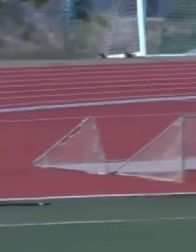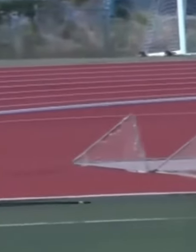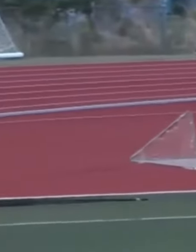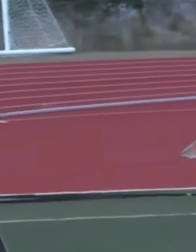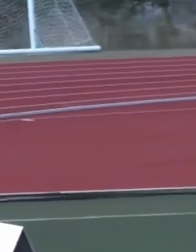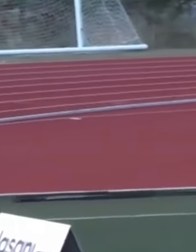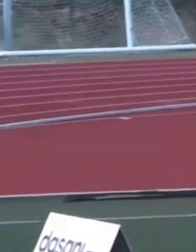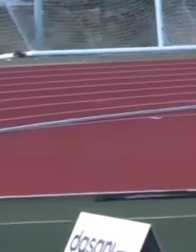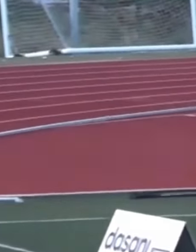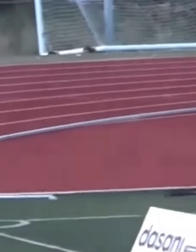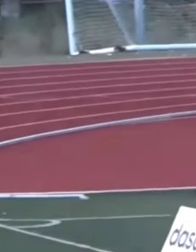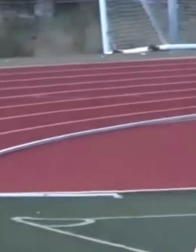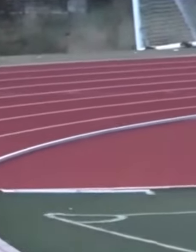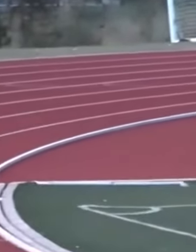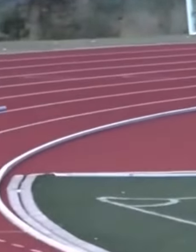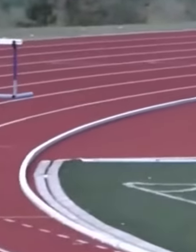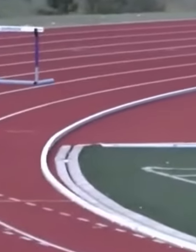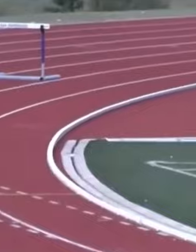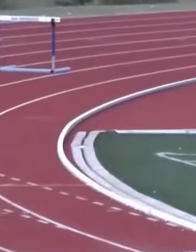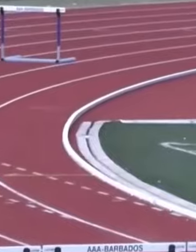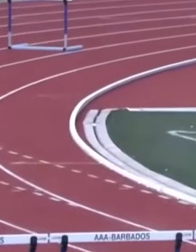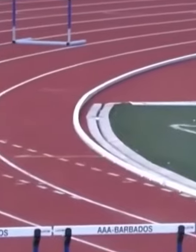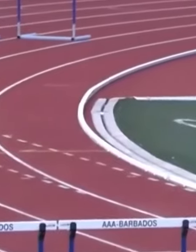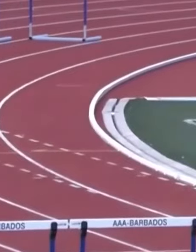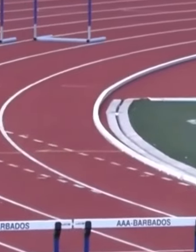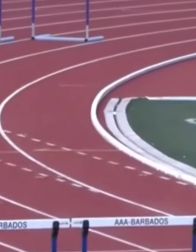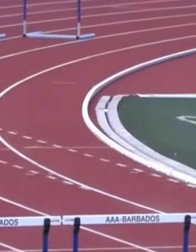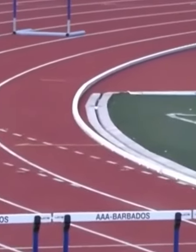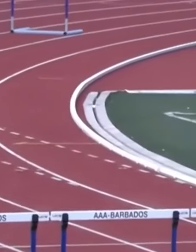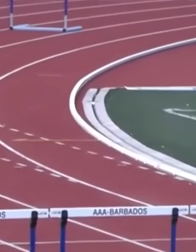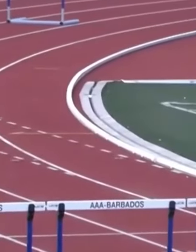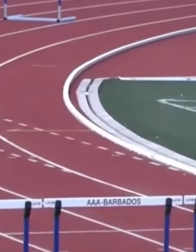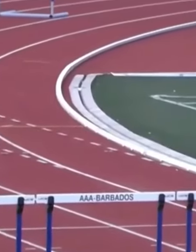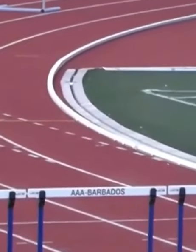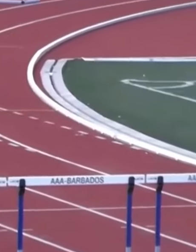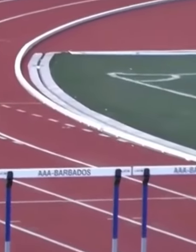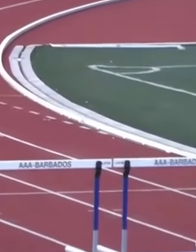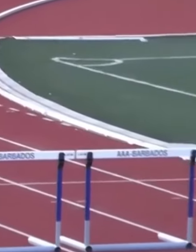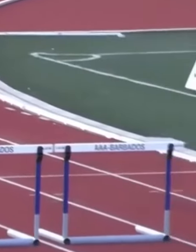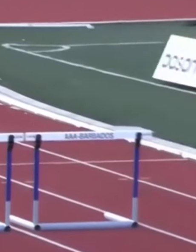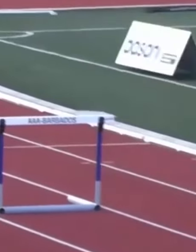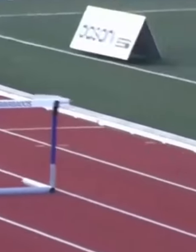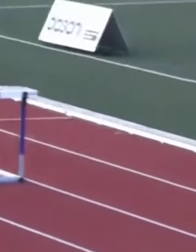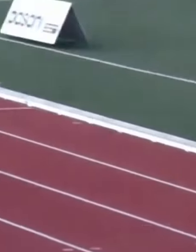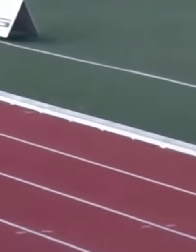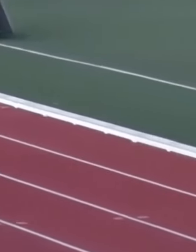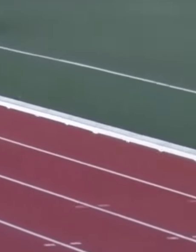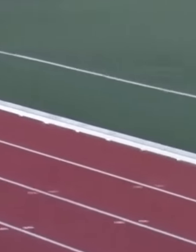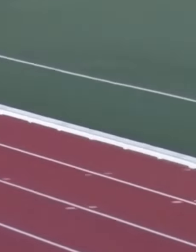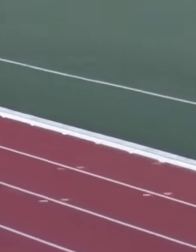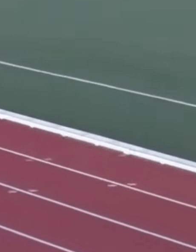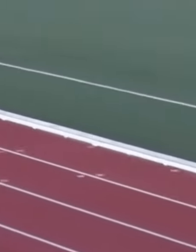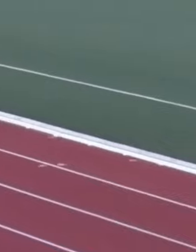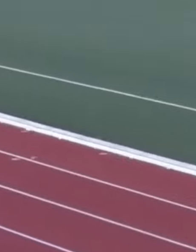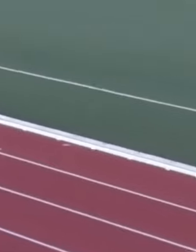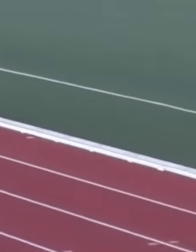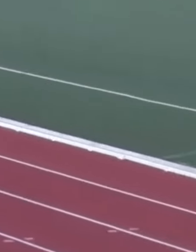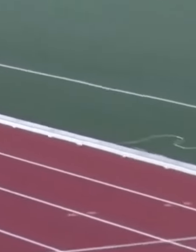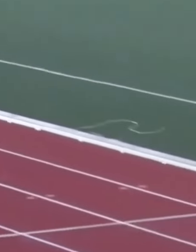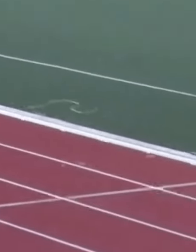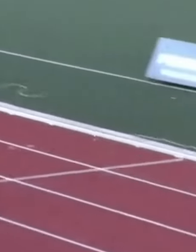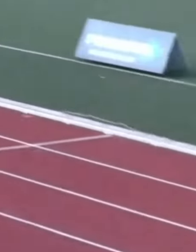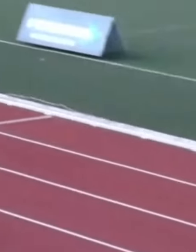in control and strong. He's aiming for the meet record of 50.12, his own national record of 48.79, and the Paris qualifying